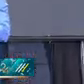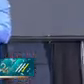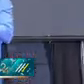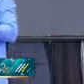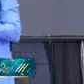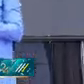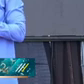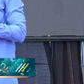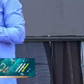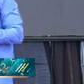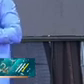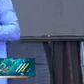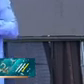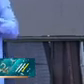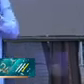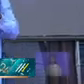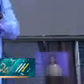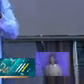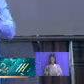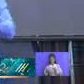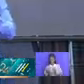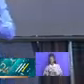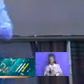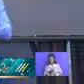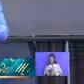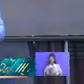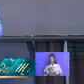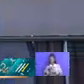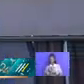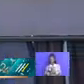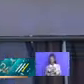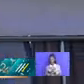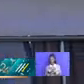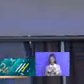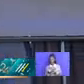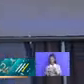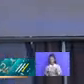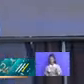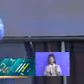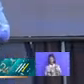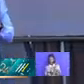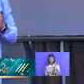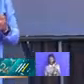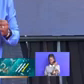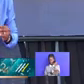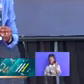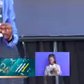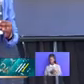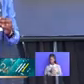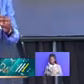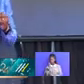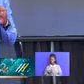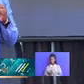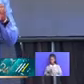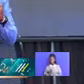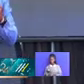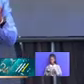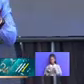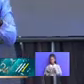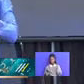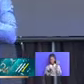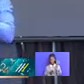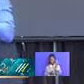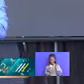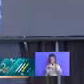say we must not saell our nation we must not sell our country we must say no to